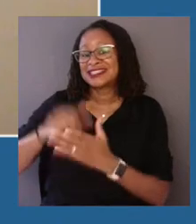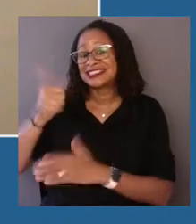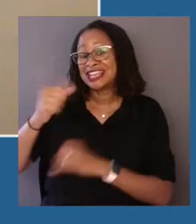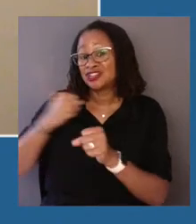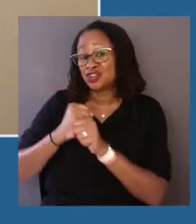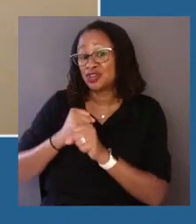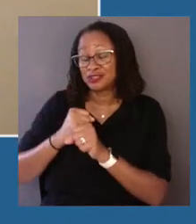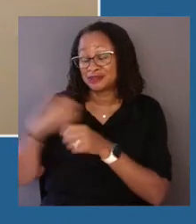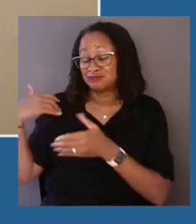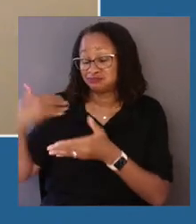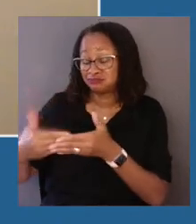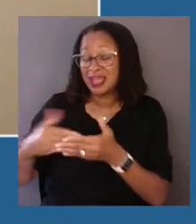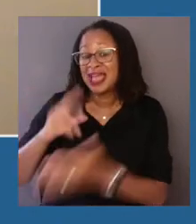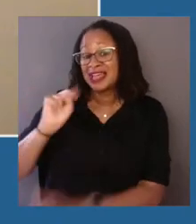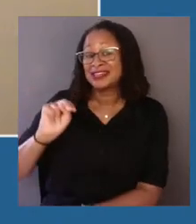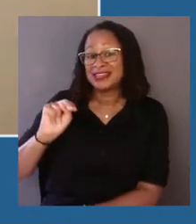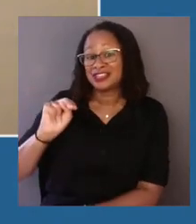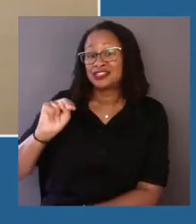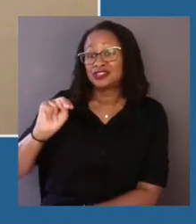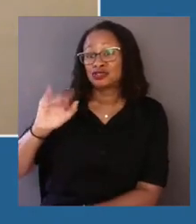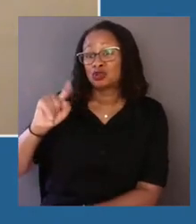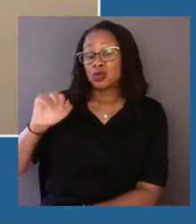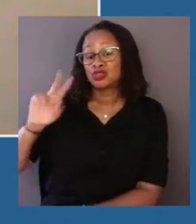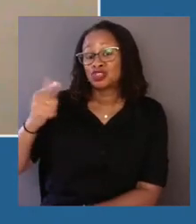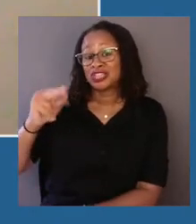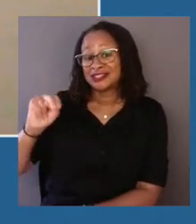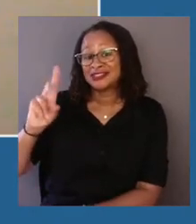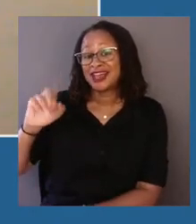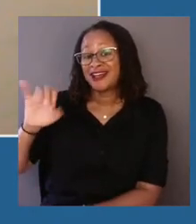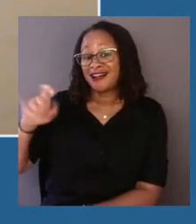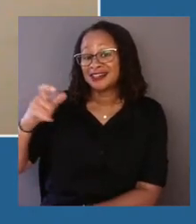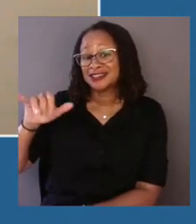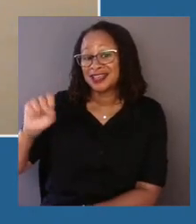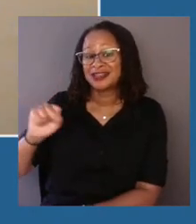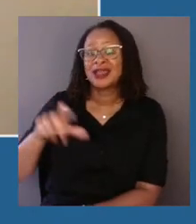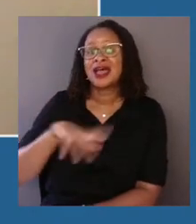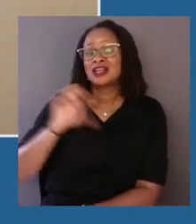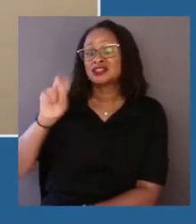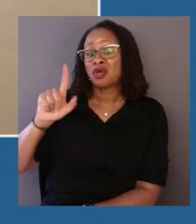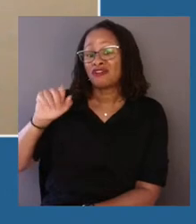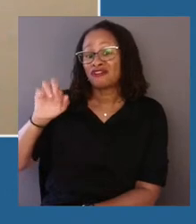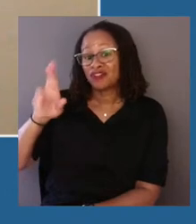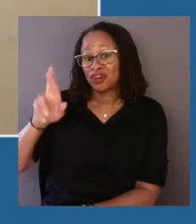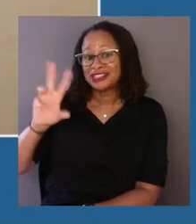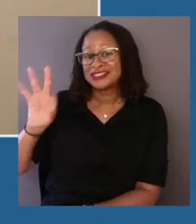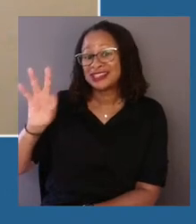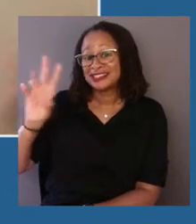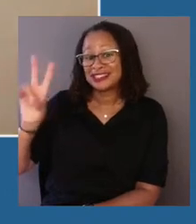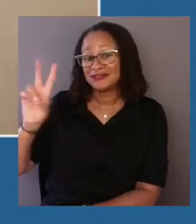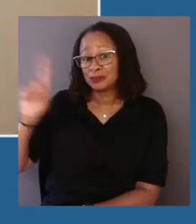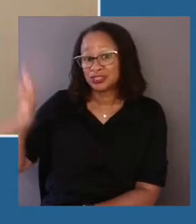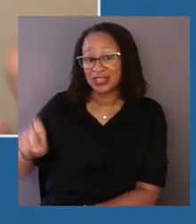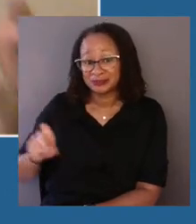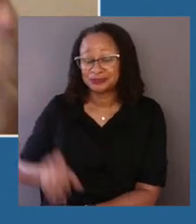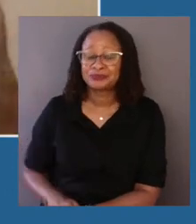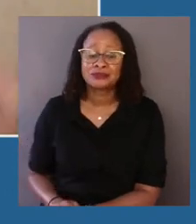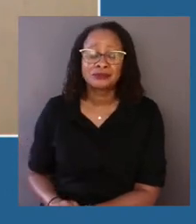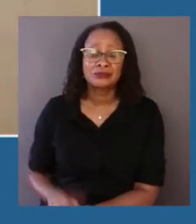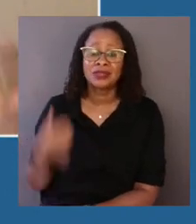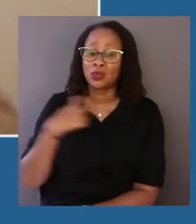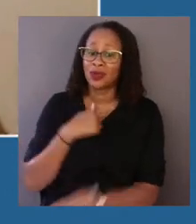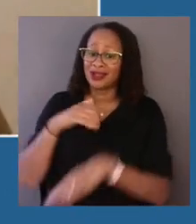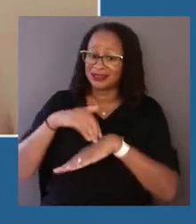nitrogen dioxide has declined by 33%, and sulfur is 97%. So we were at a time where